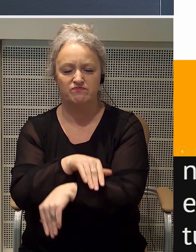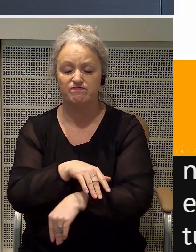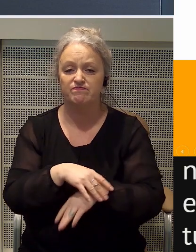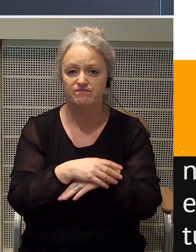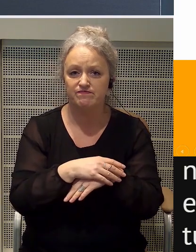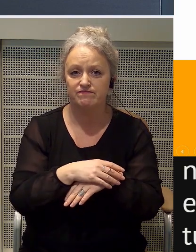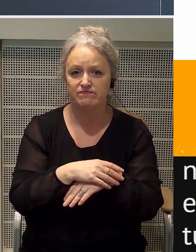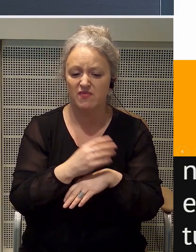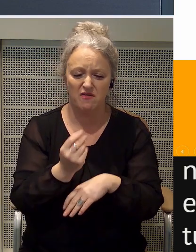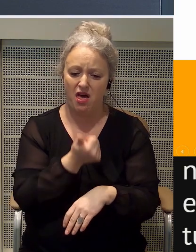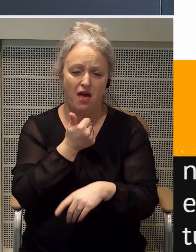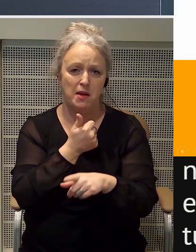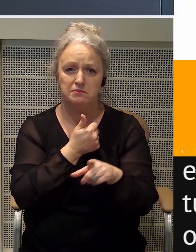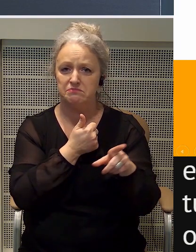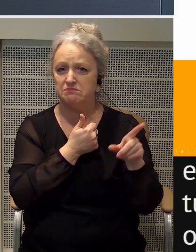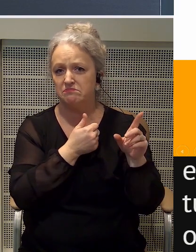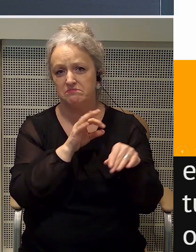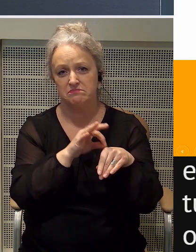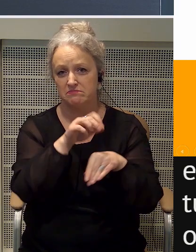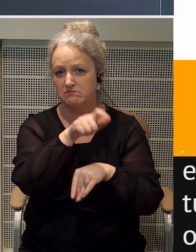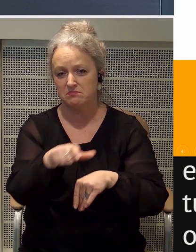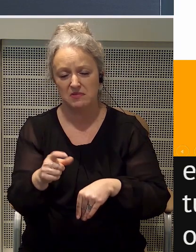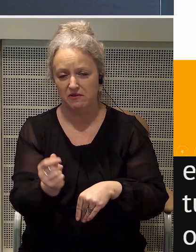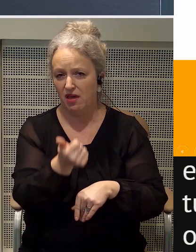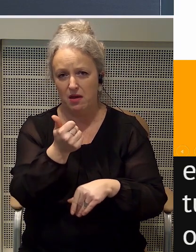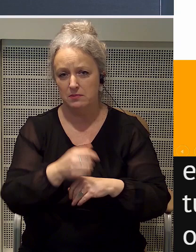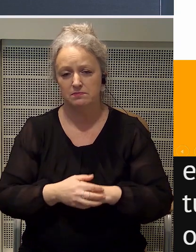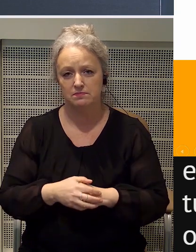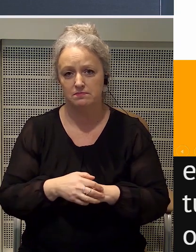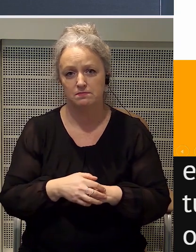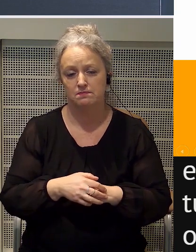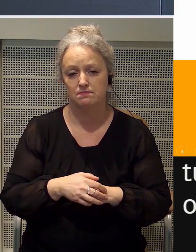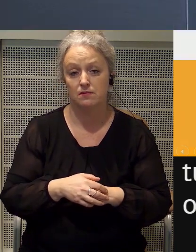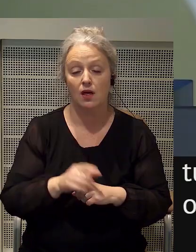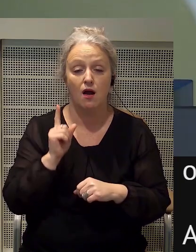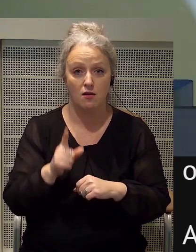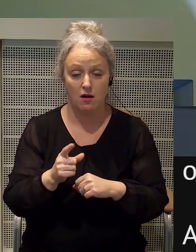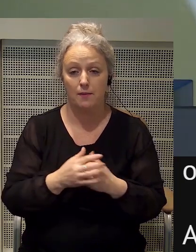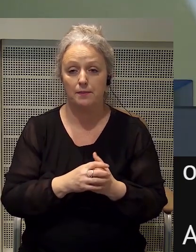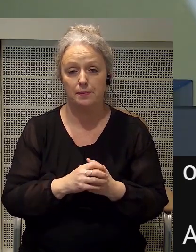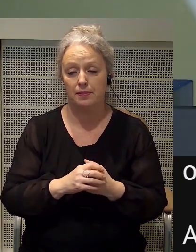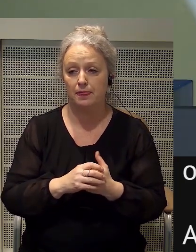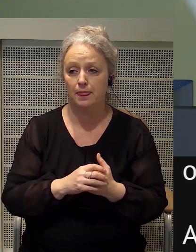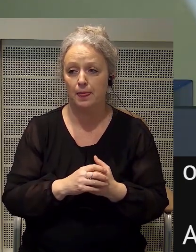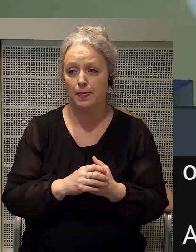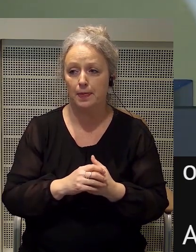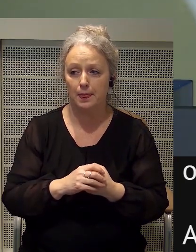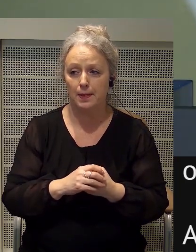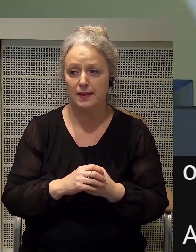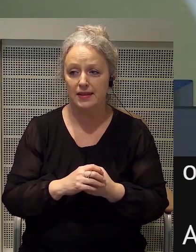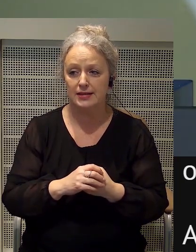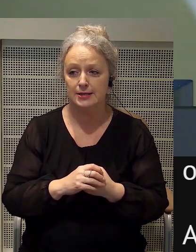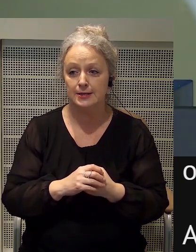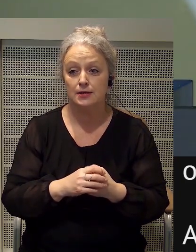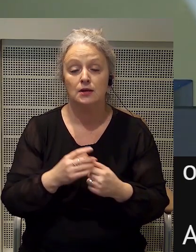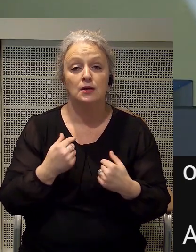available in the US, but the company has no interest at all to make it available here in Estonia because the